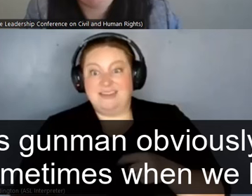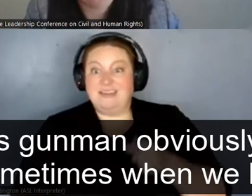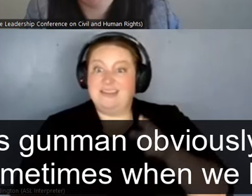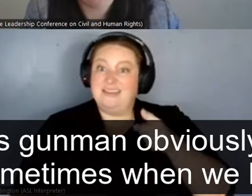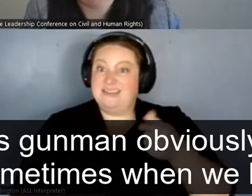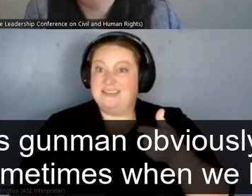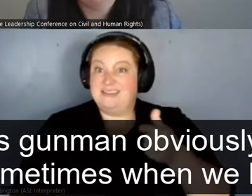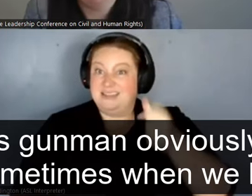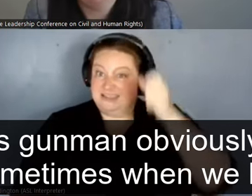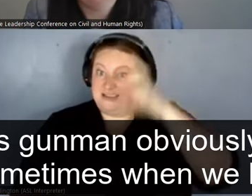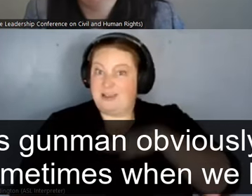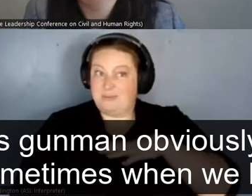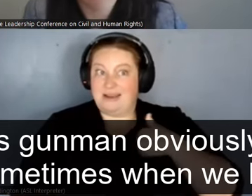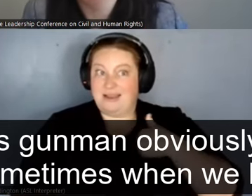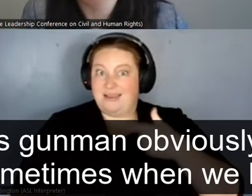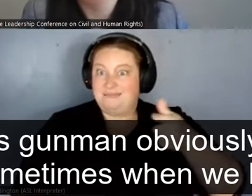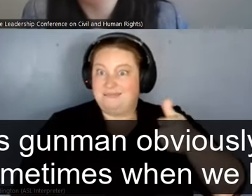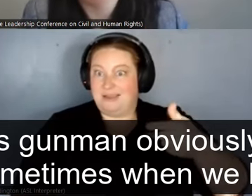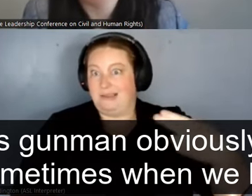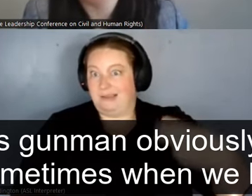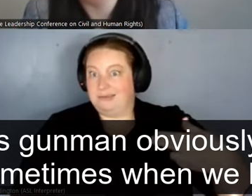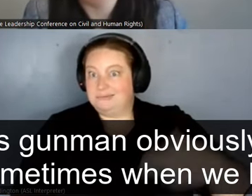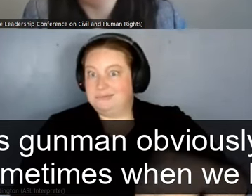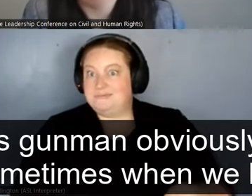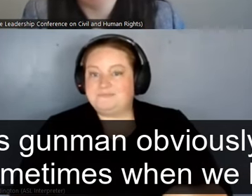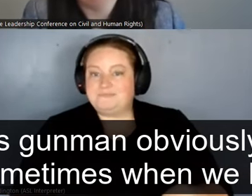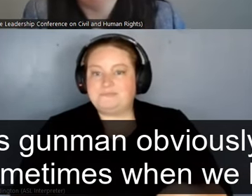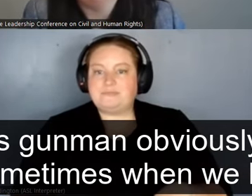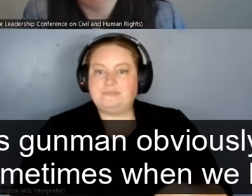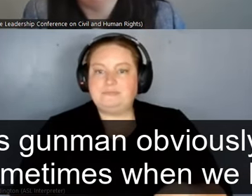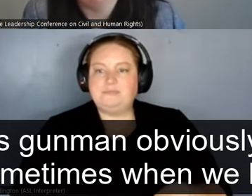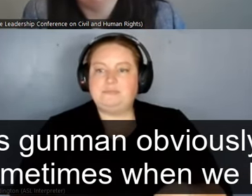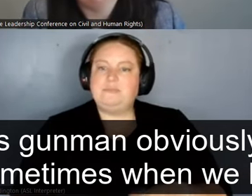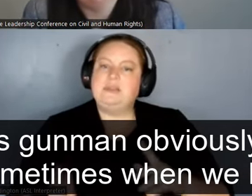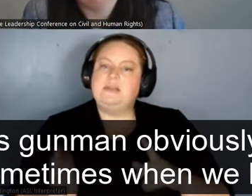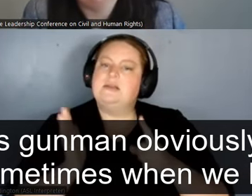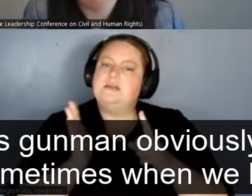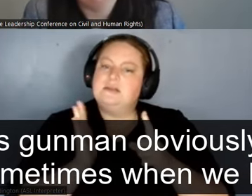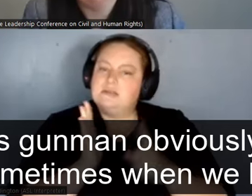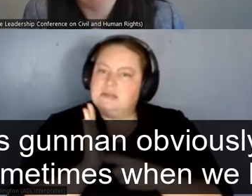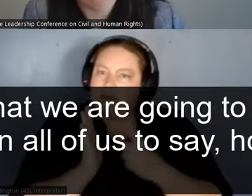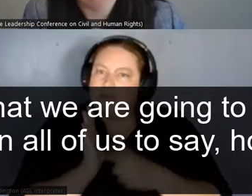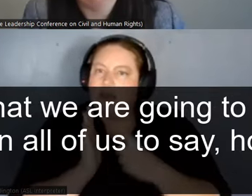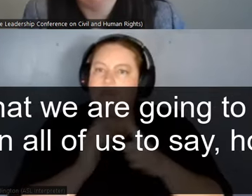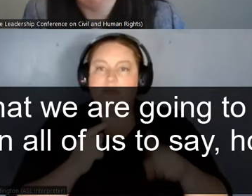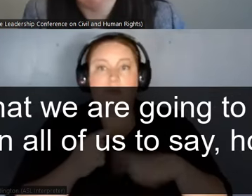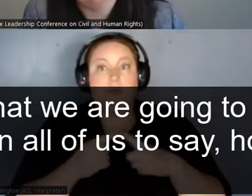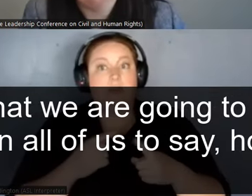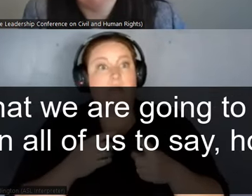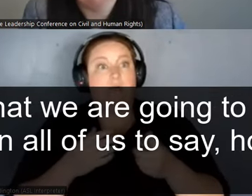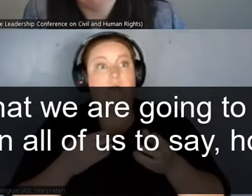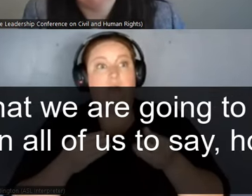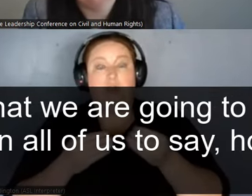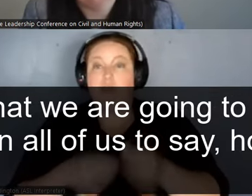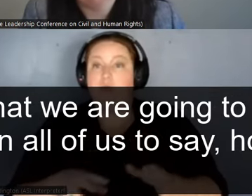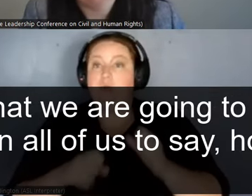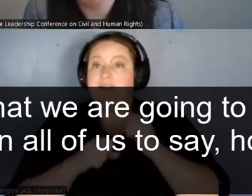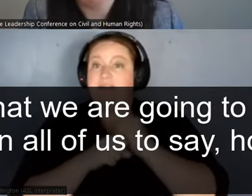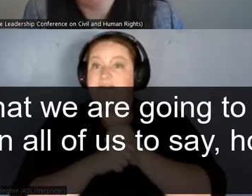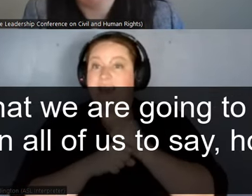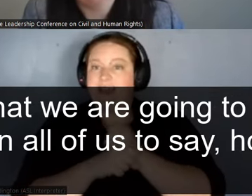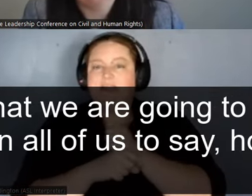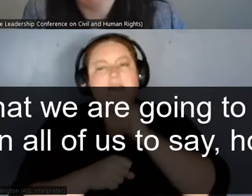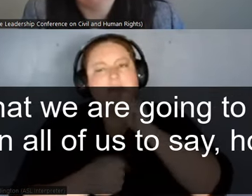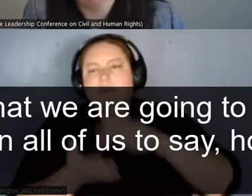a firearm. And sometimes when we lose the fight, it doesn't mean that we're going to lose the